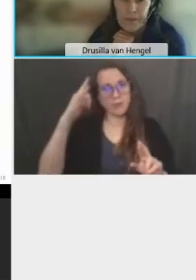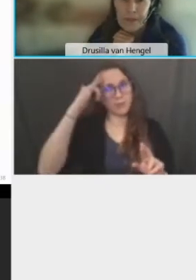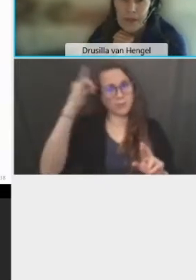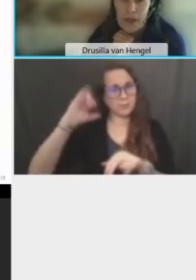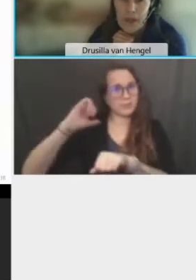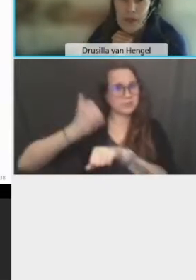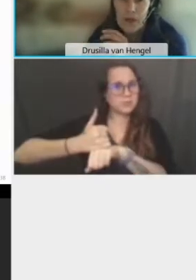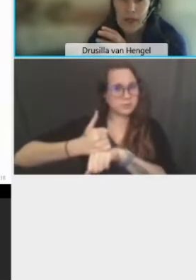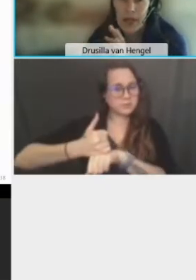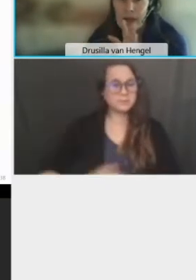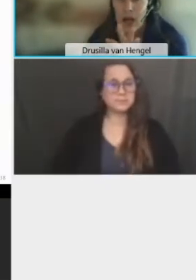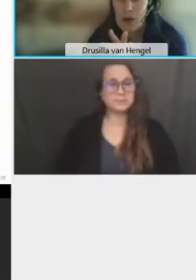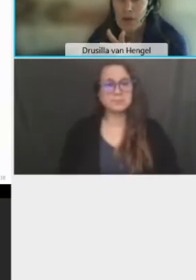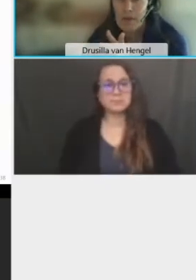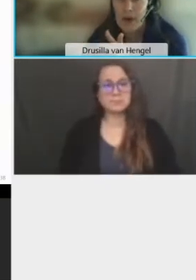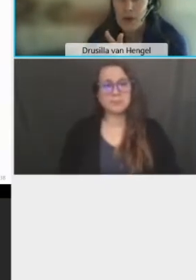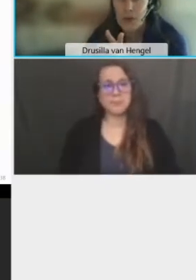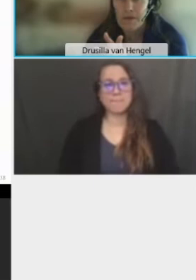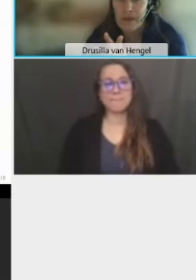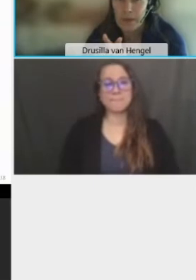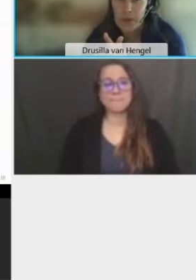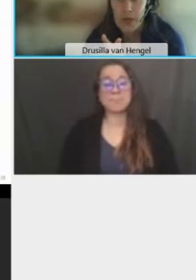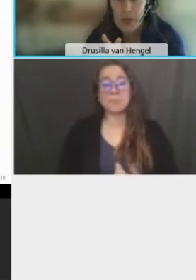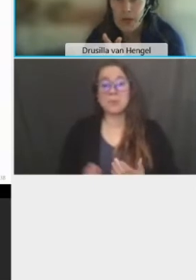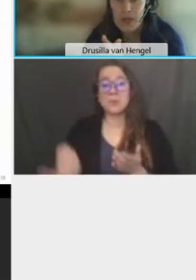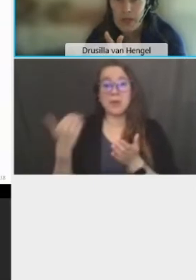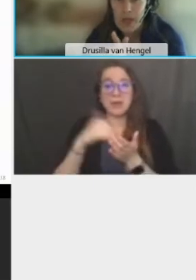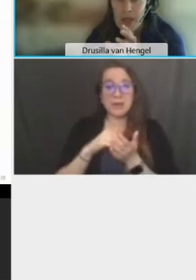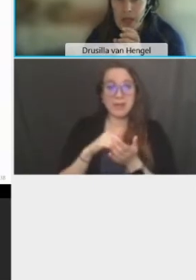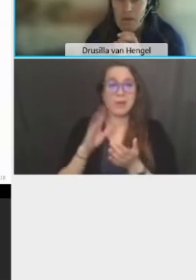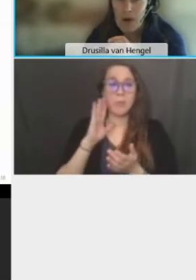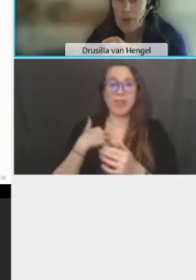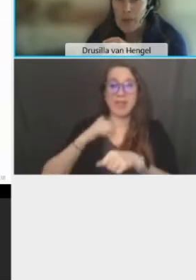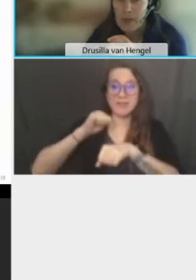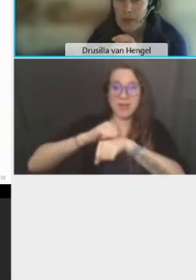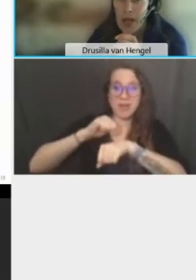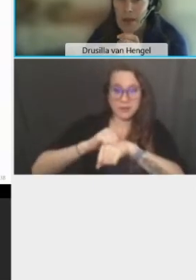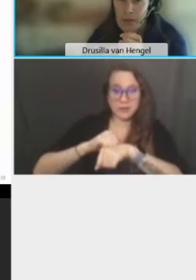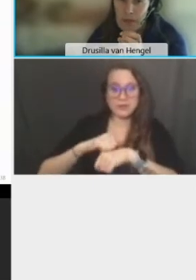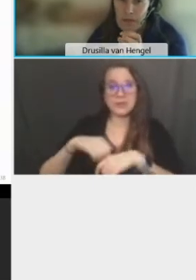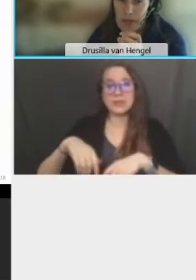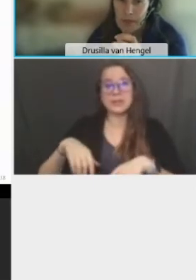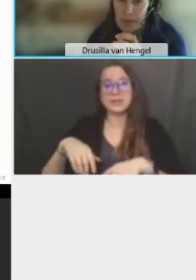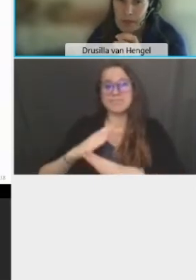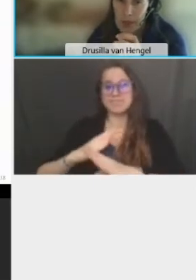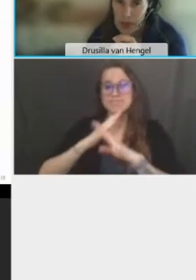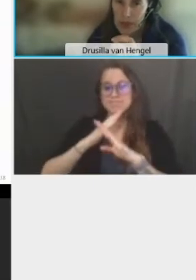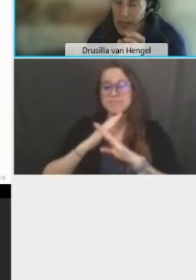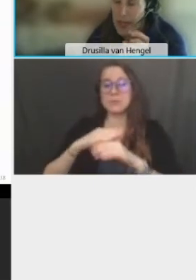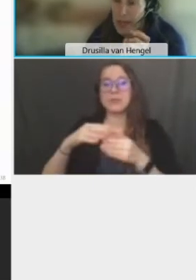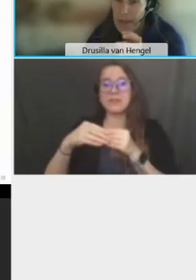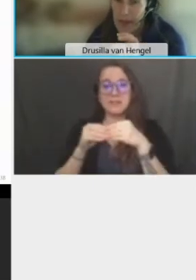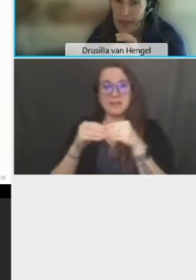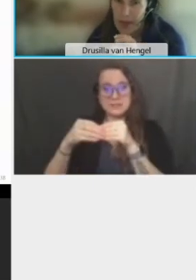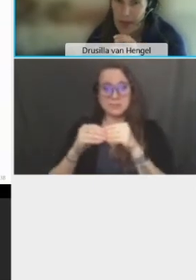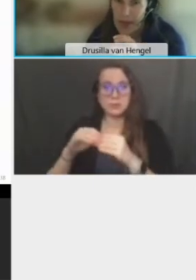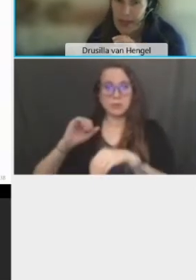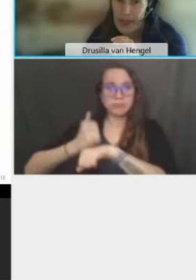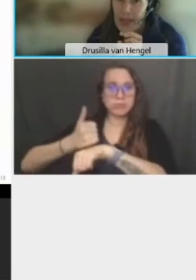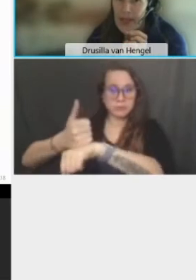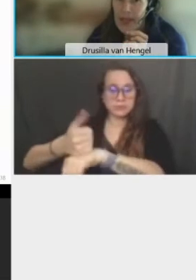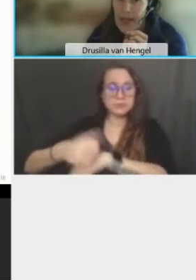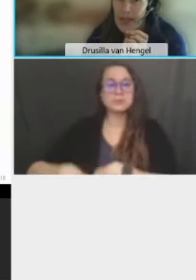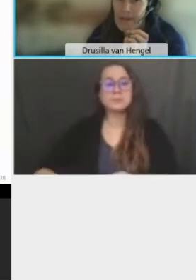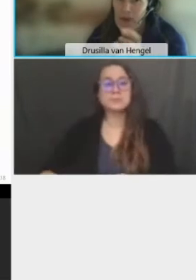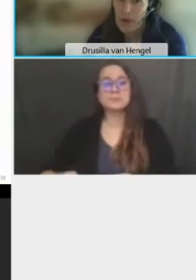well. So again, concrete barriers with flexible posts, rubber wheel stops with flexible posts, and the bus